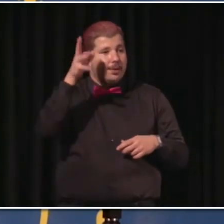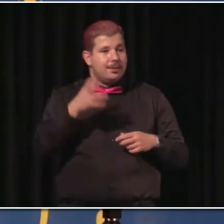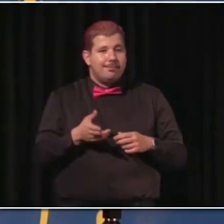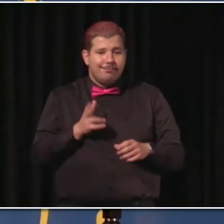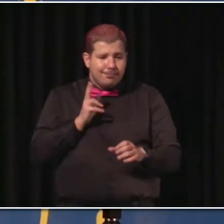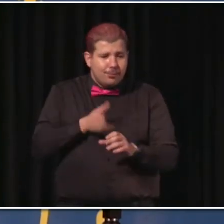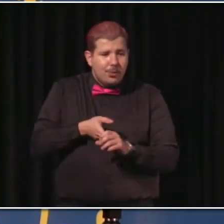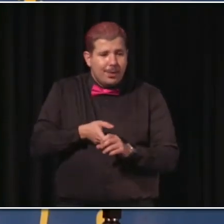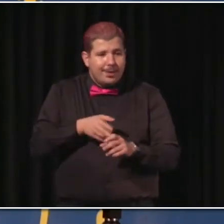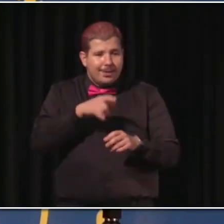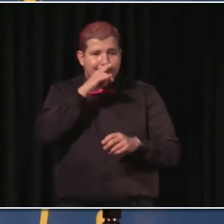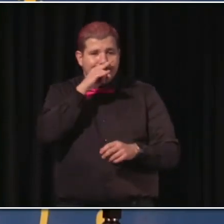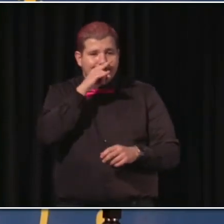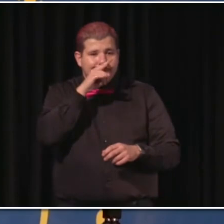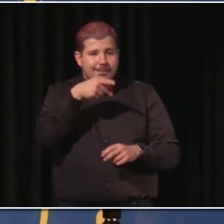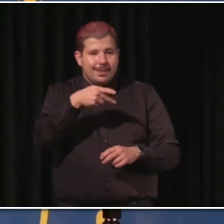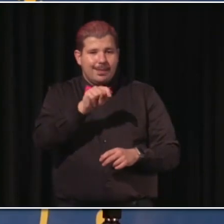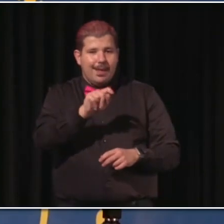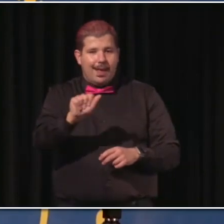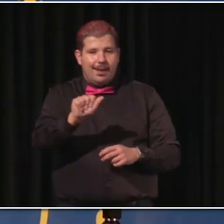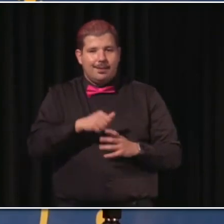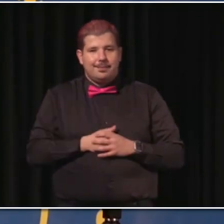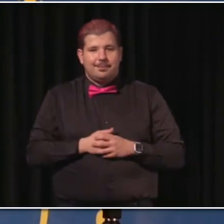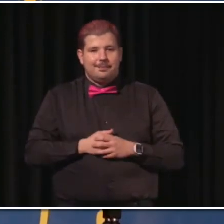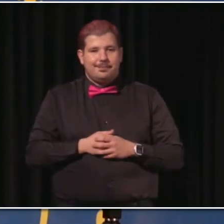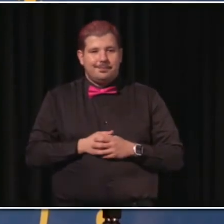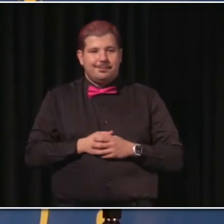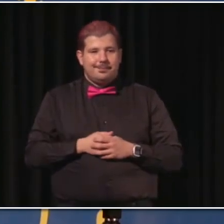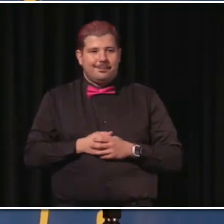your kids' PTA.